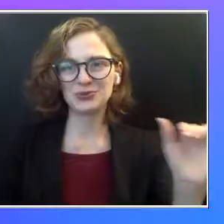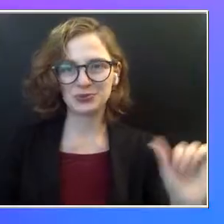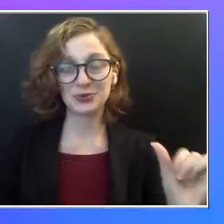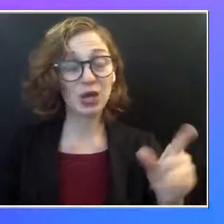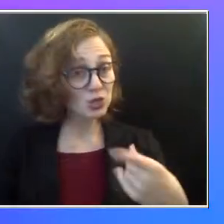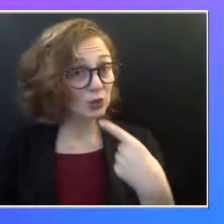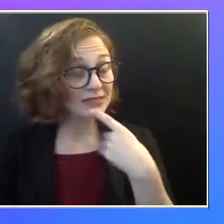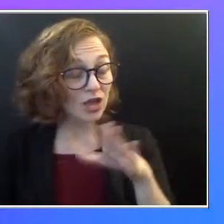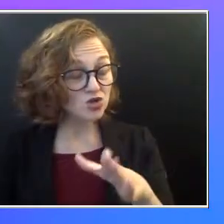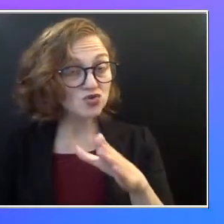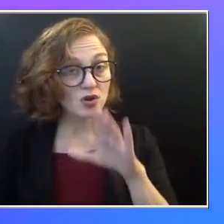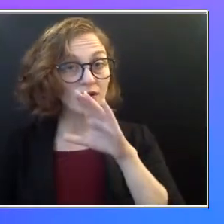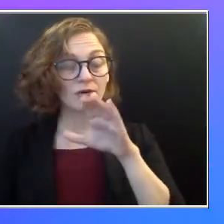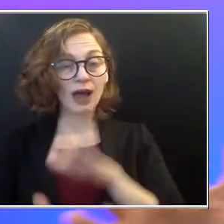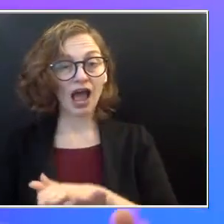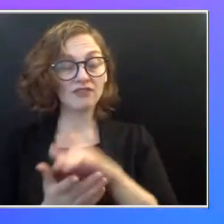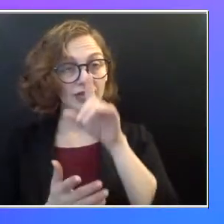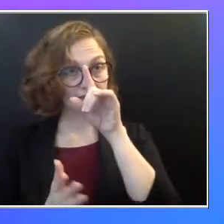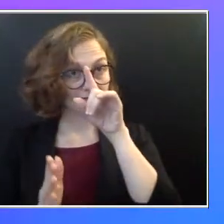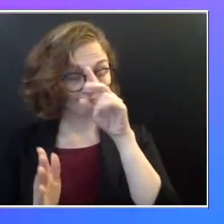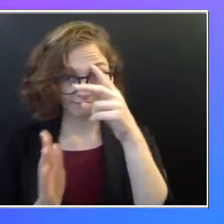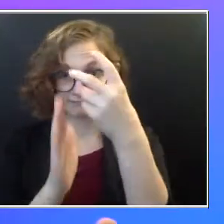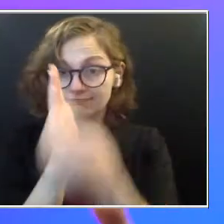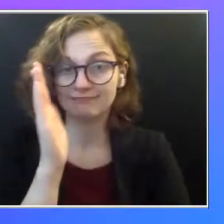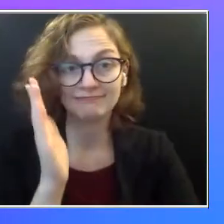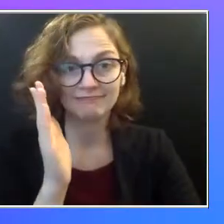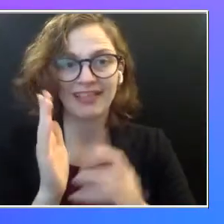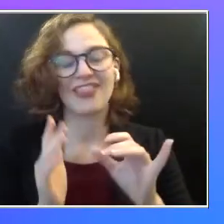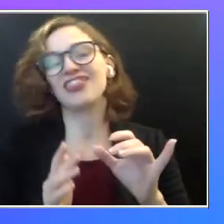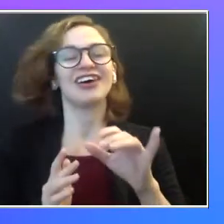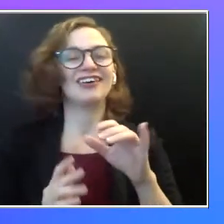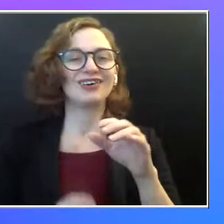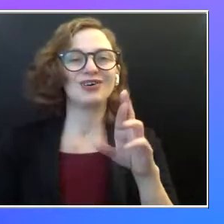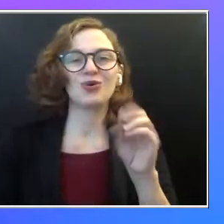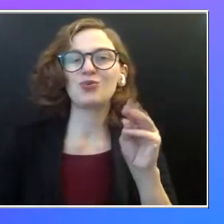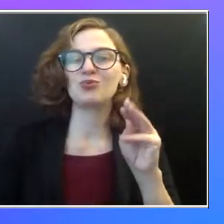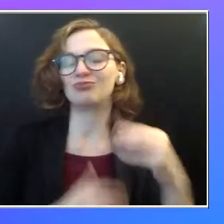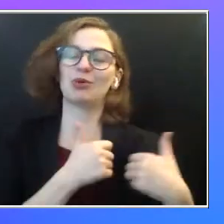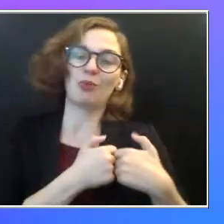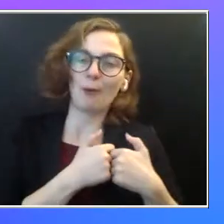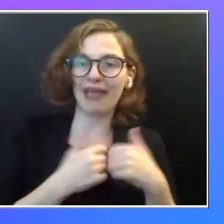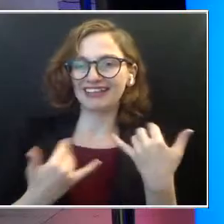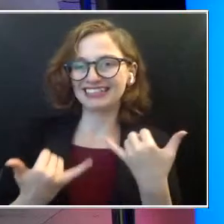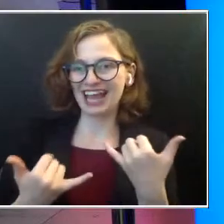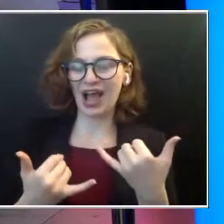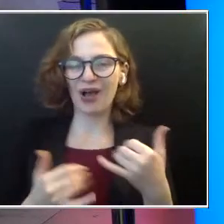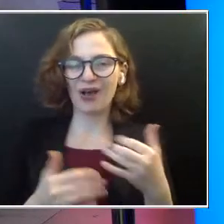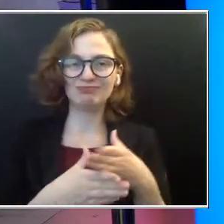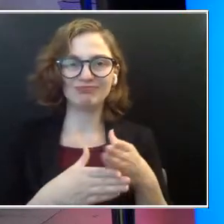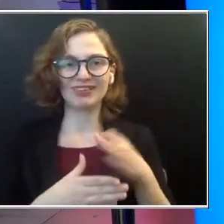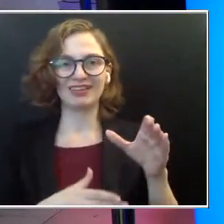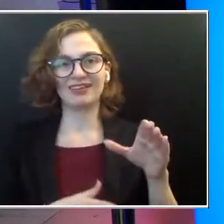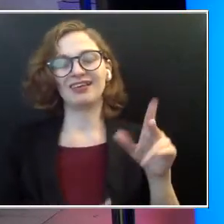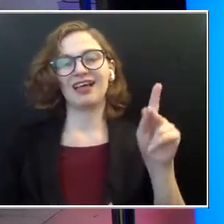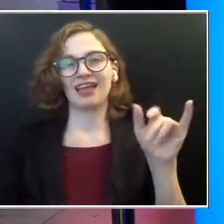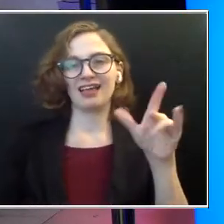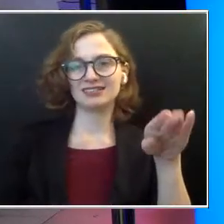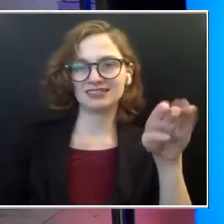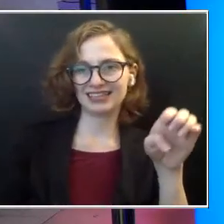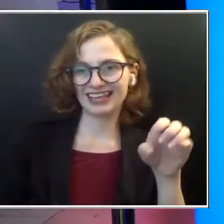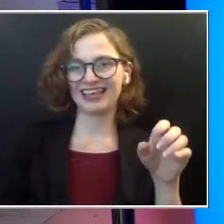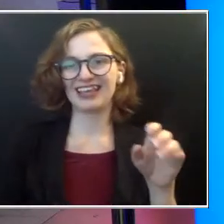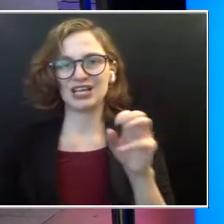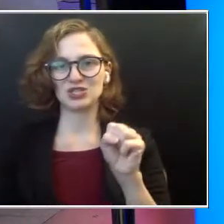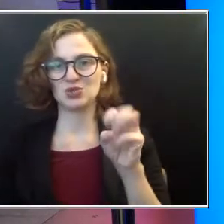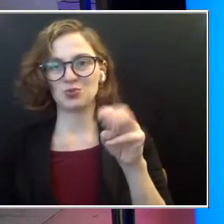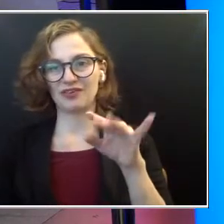said, she wasn't a Swiftie or a Chiefs fan beforehand, but now she's both. Right. They're irresistible. They really are. Well, thank